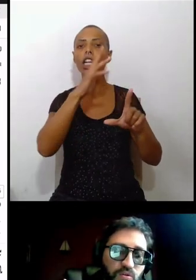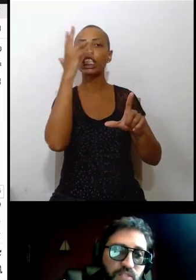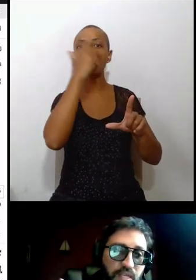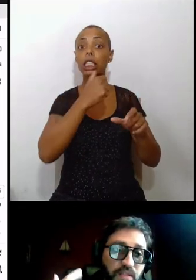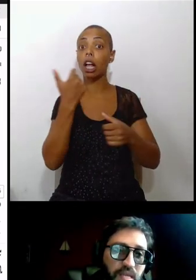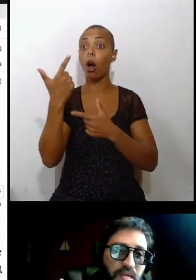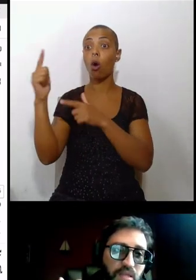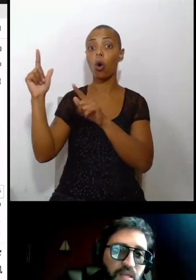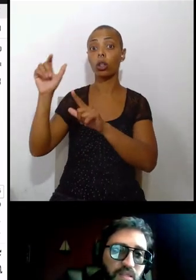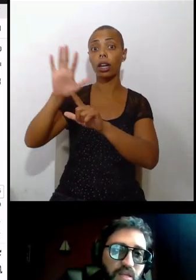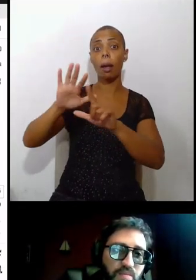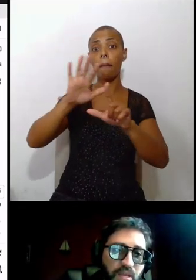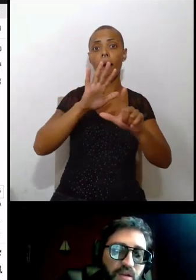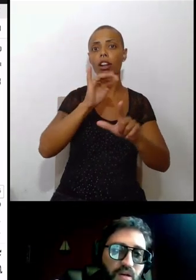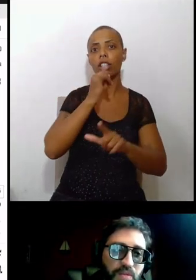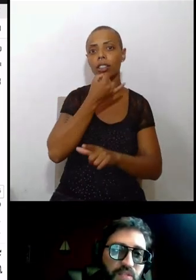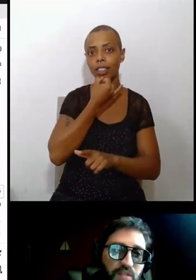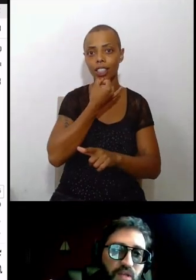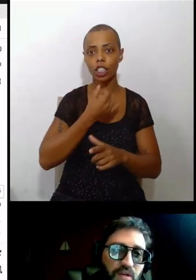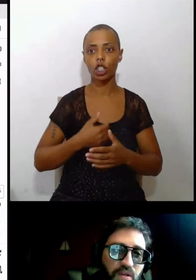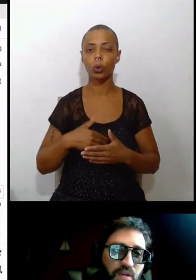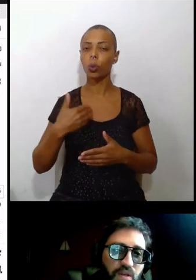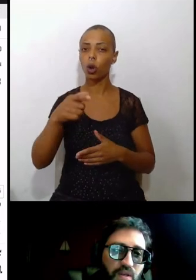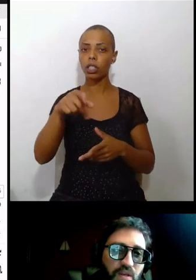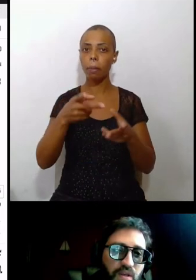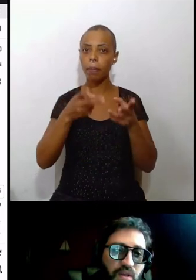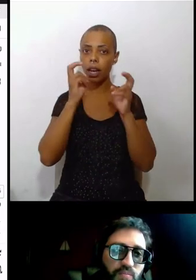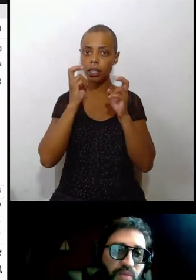are beautiful some are quite sad